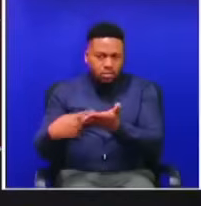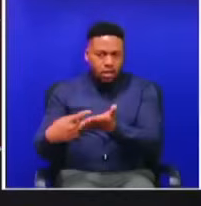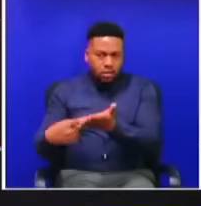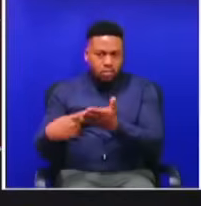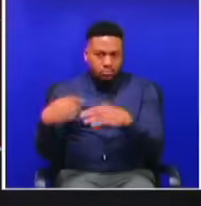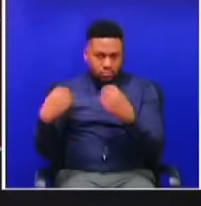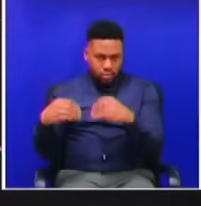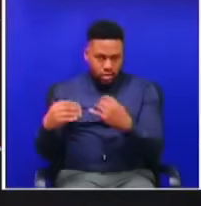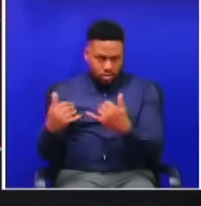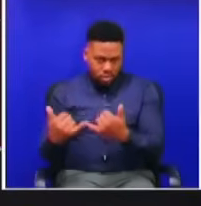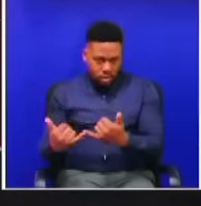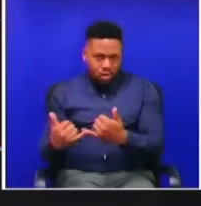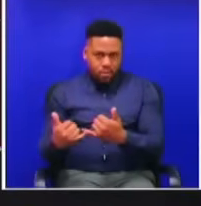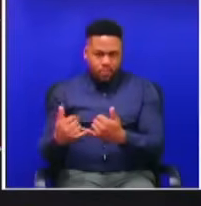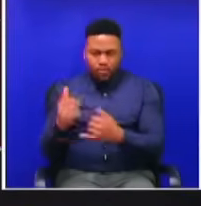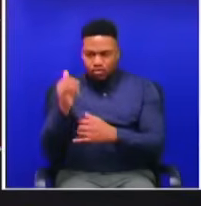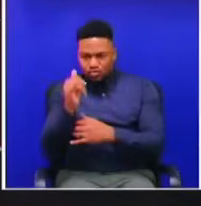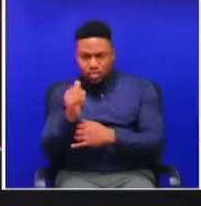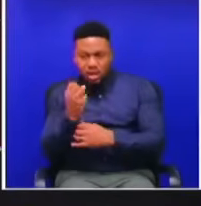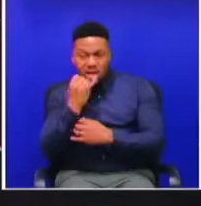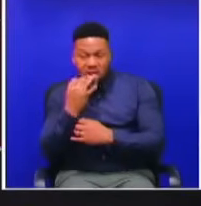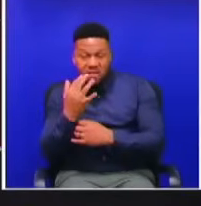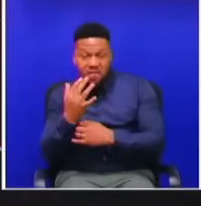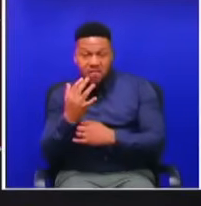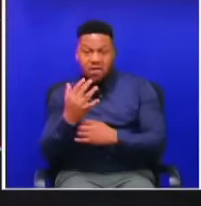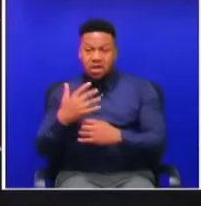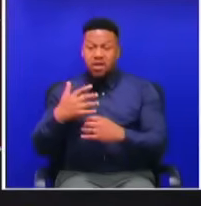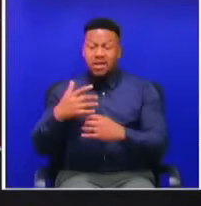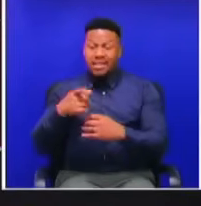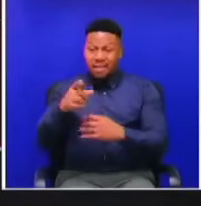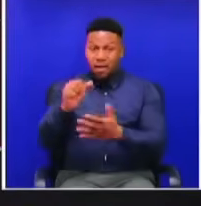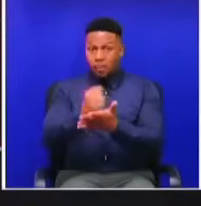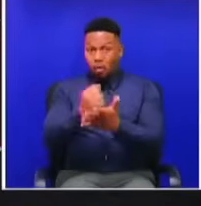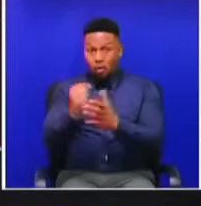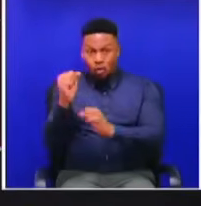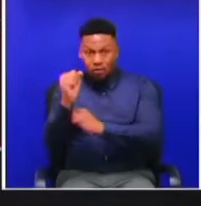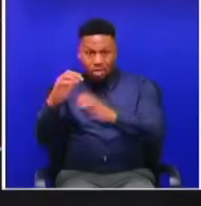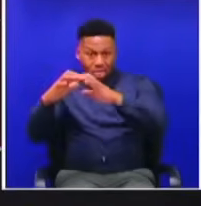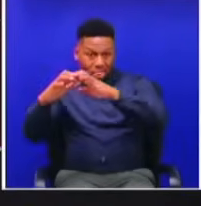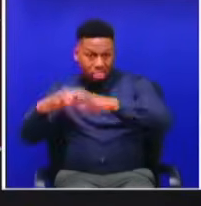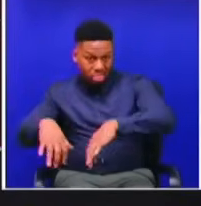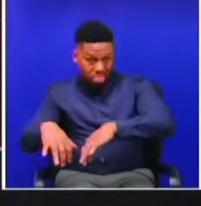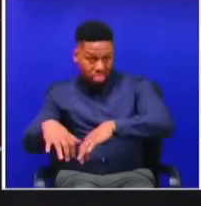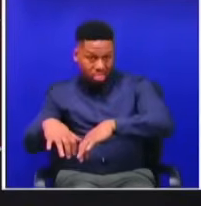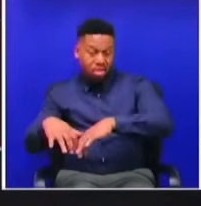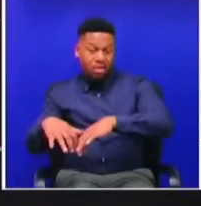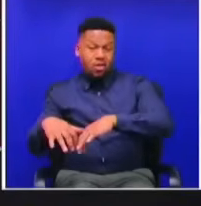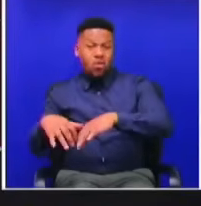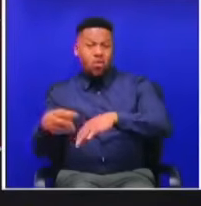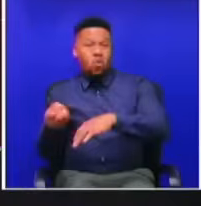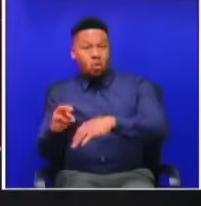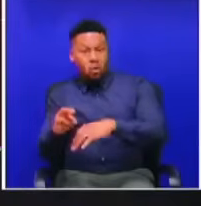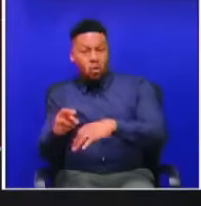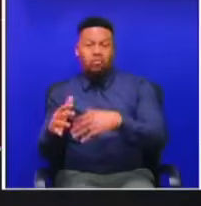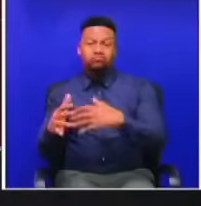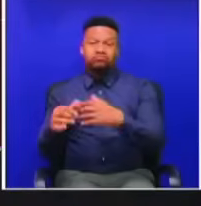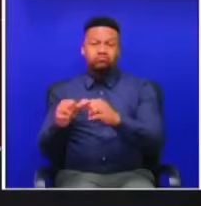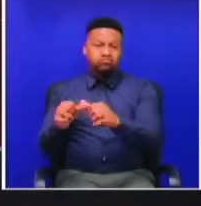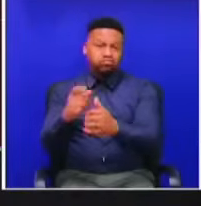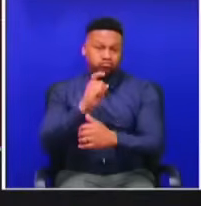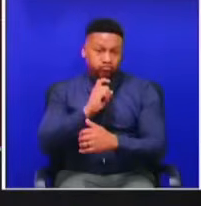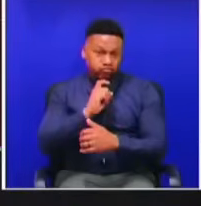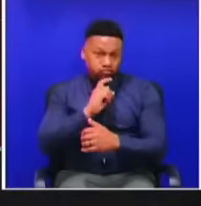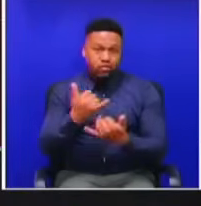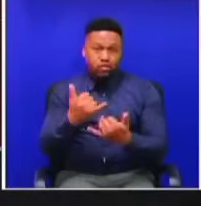forestall the total collapse of the post office. Now, indeed, the Post Bank has to meet